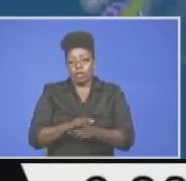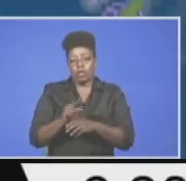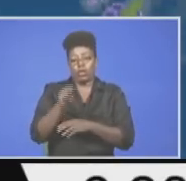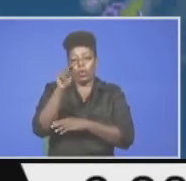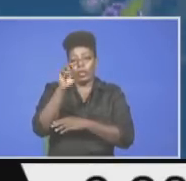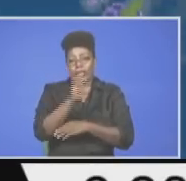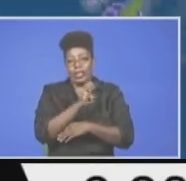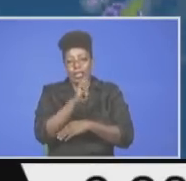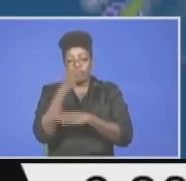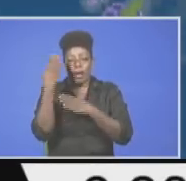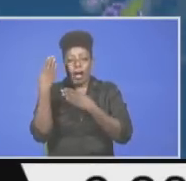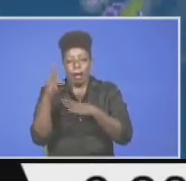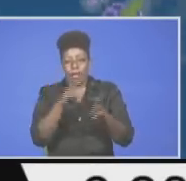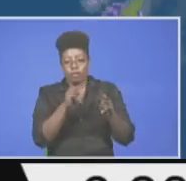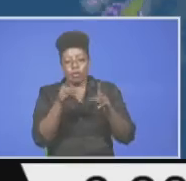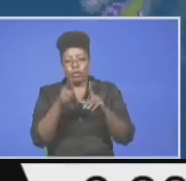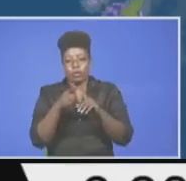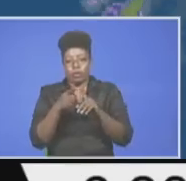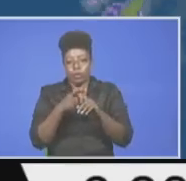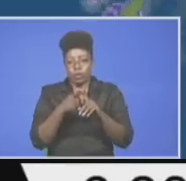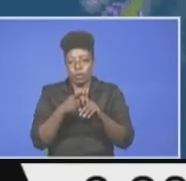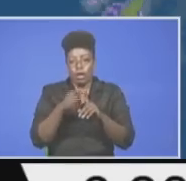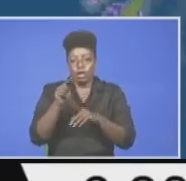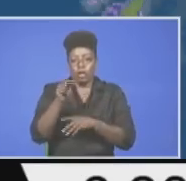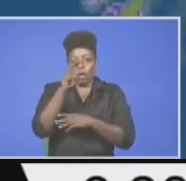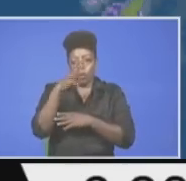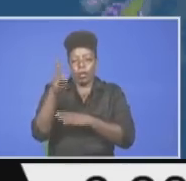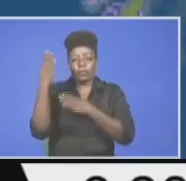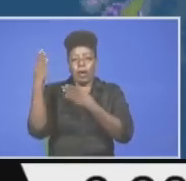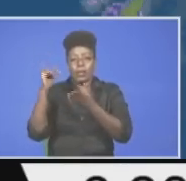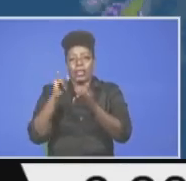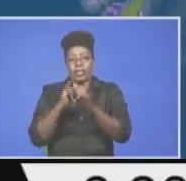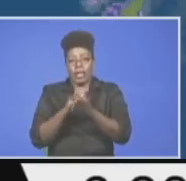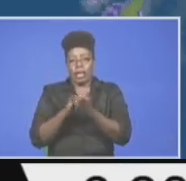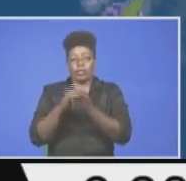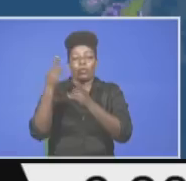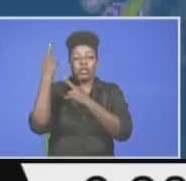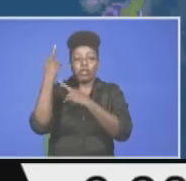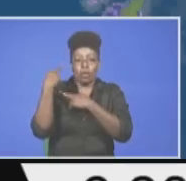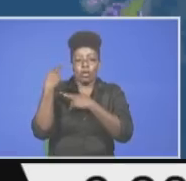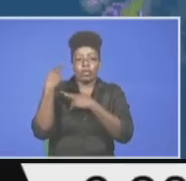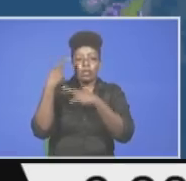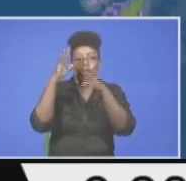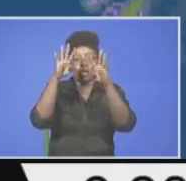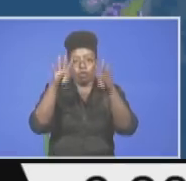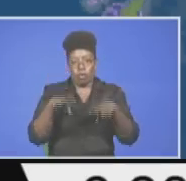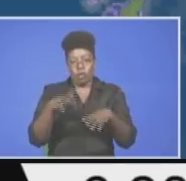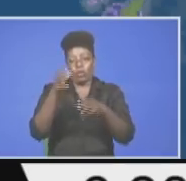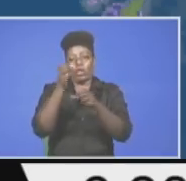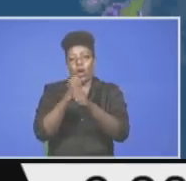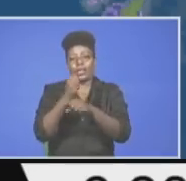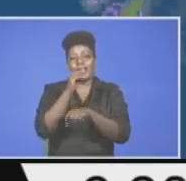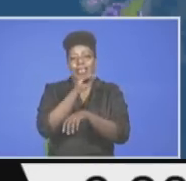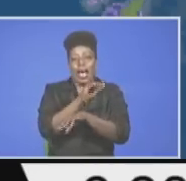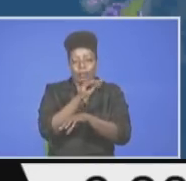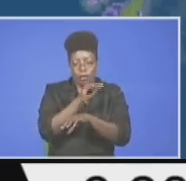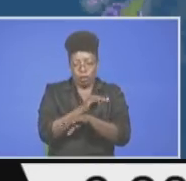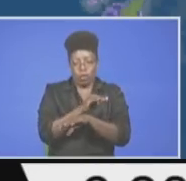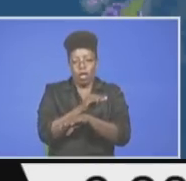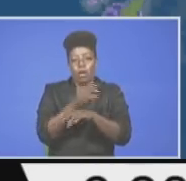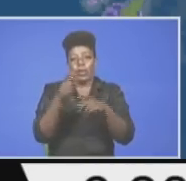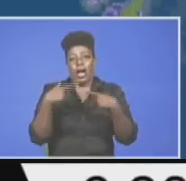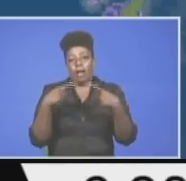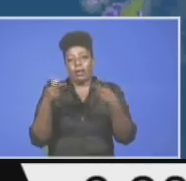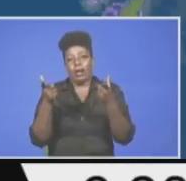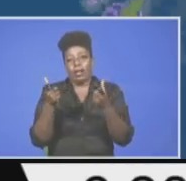the Bahamas with that trailing trough right across the northwest Bahamas. That is what was responsible for those rains that we got this afternoon, and we will have a little bit more